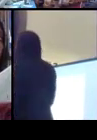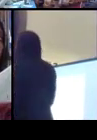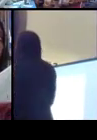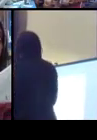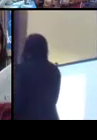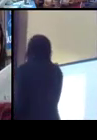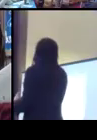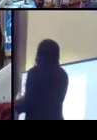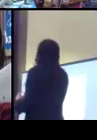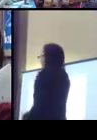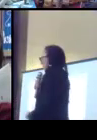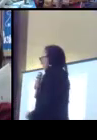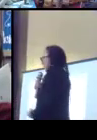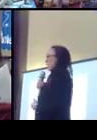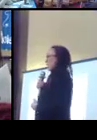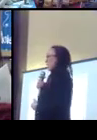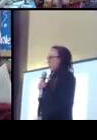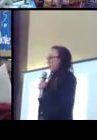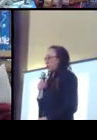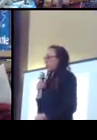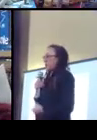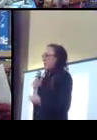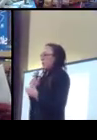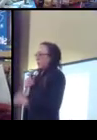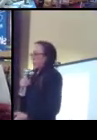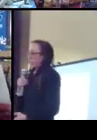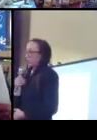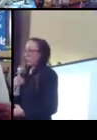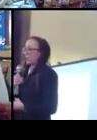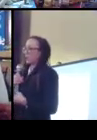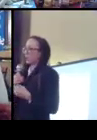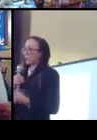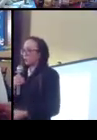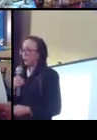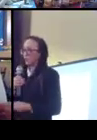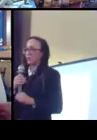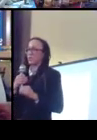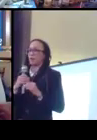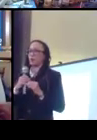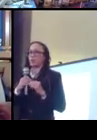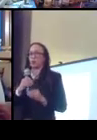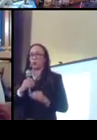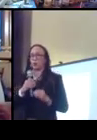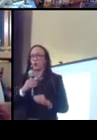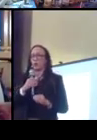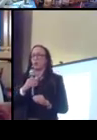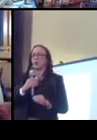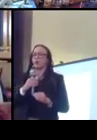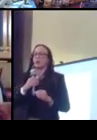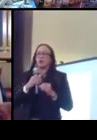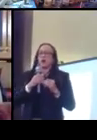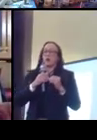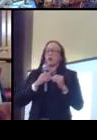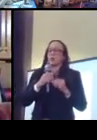about implementation. The chapters that you see here are iterative, they build on each other, and the real focus of this effort is the growth